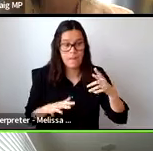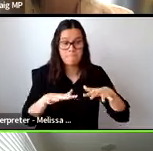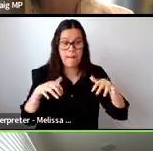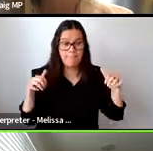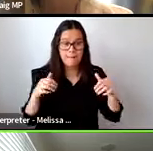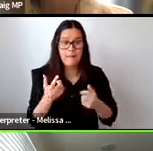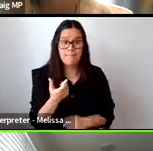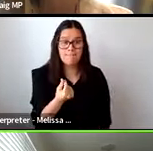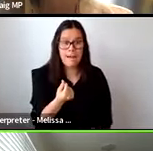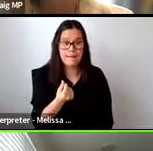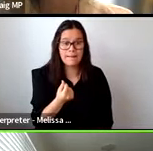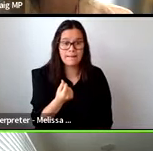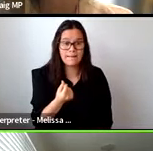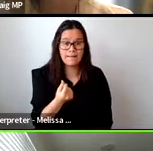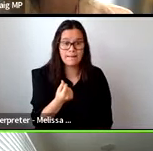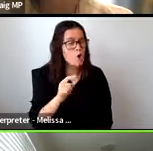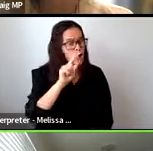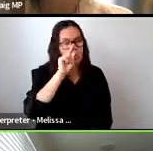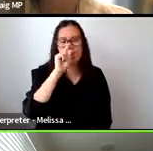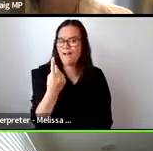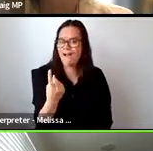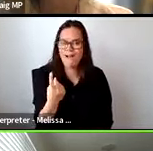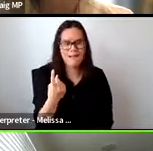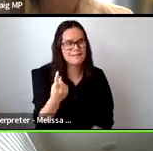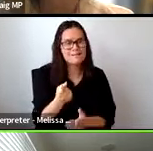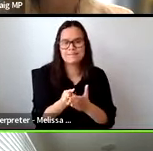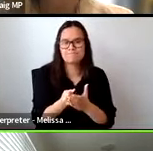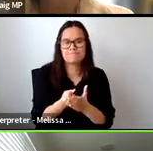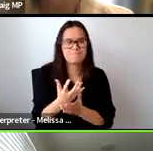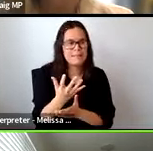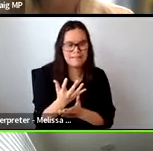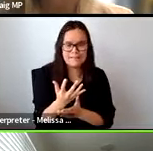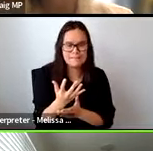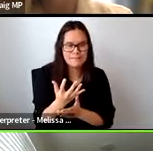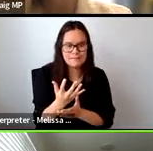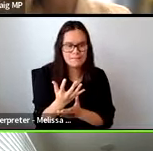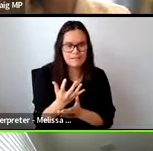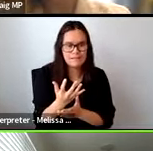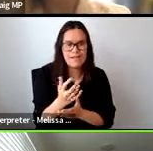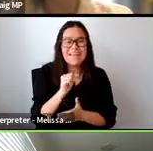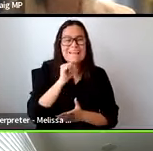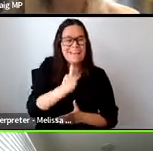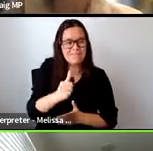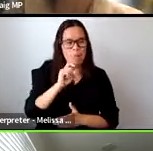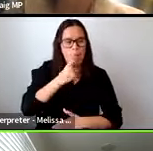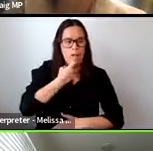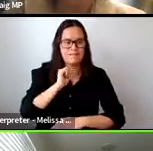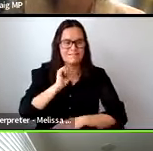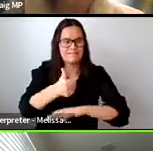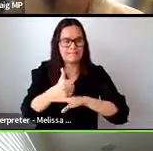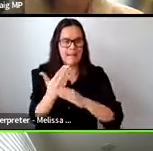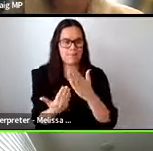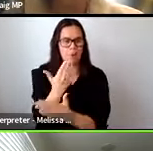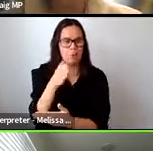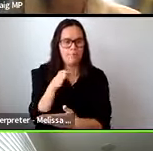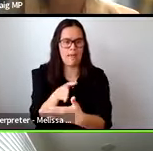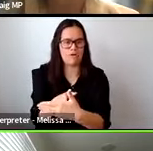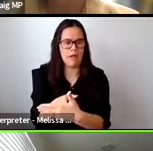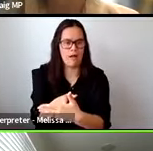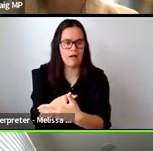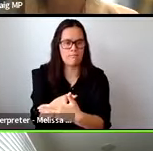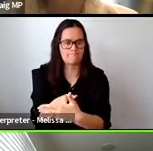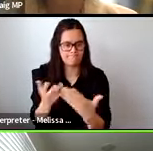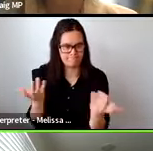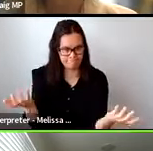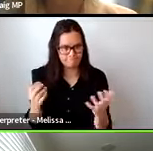public money ever again to create new accessibility barriers? How about obliging the government, both